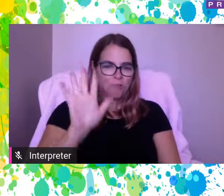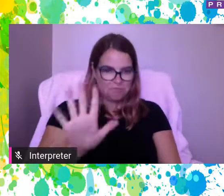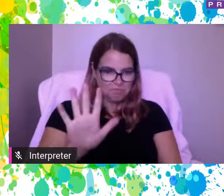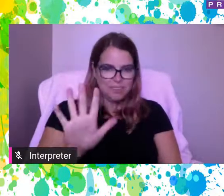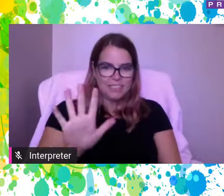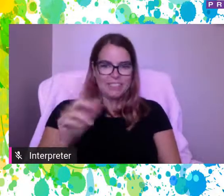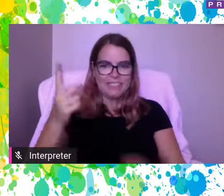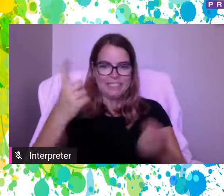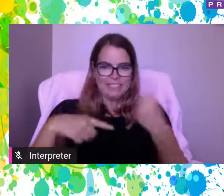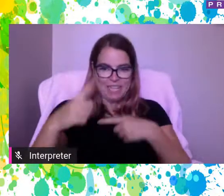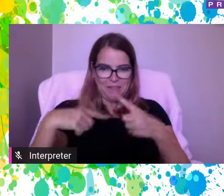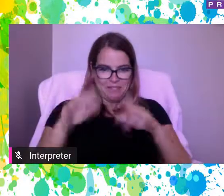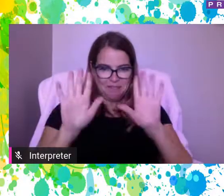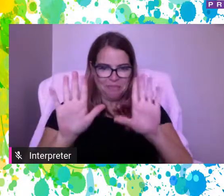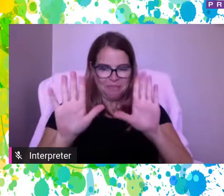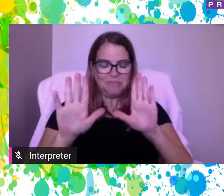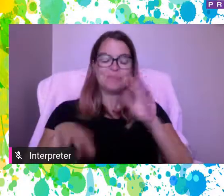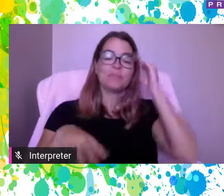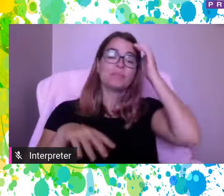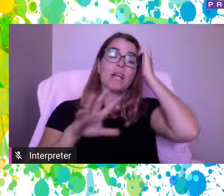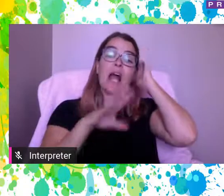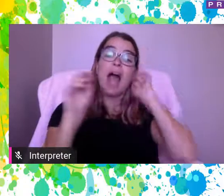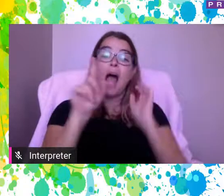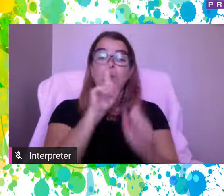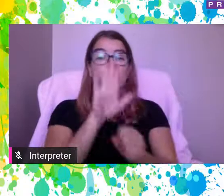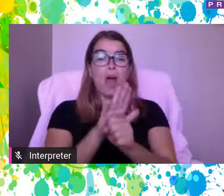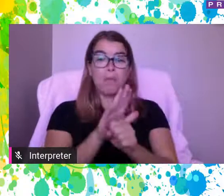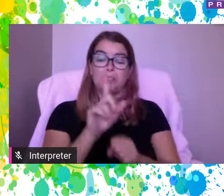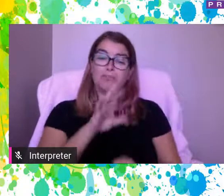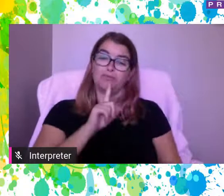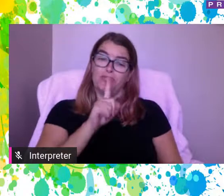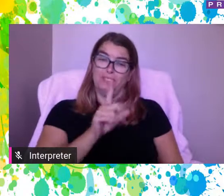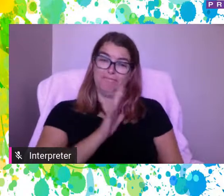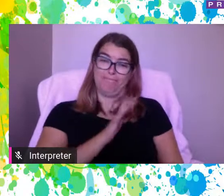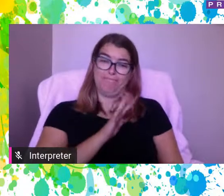It's coming, I promise y'all. And it is really good. I believe